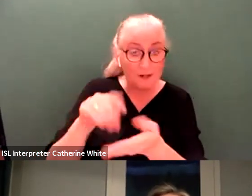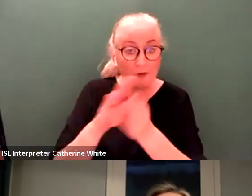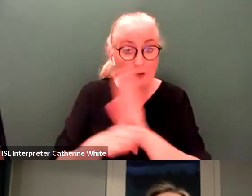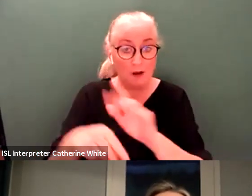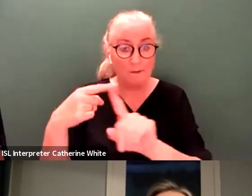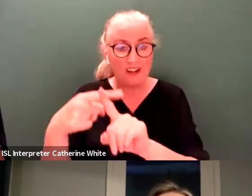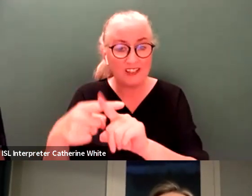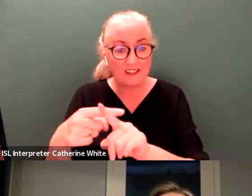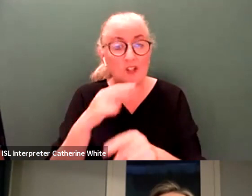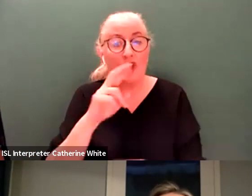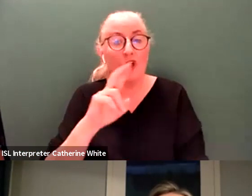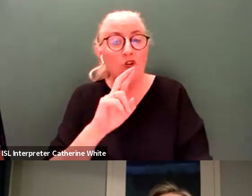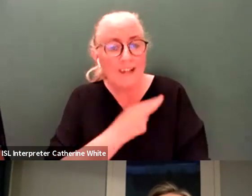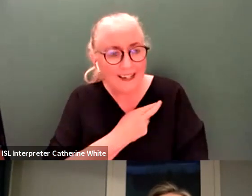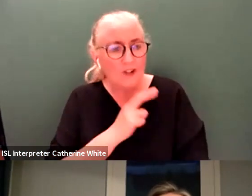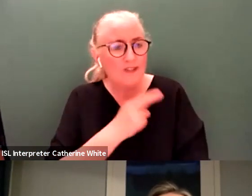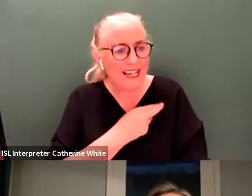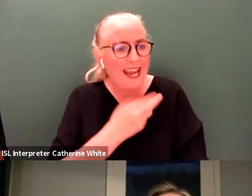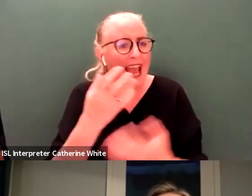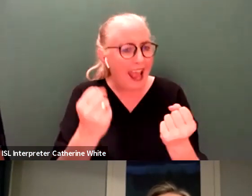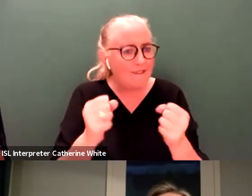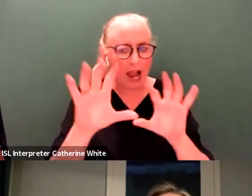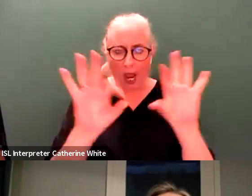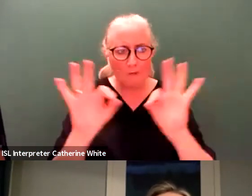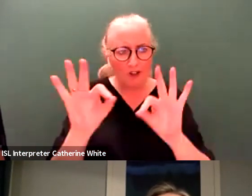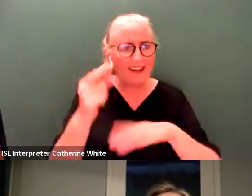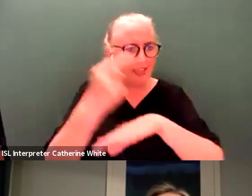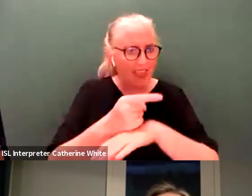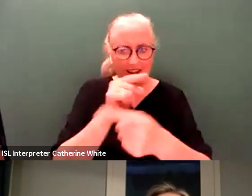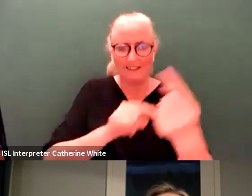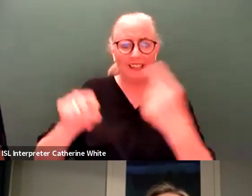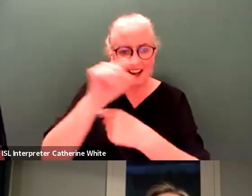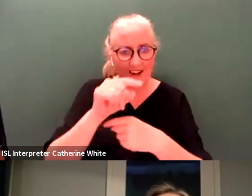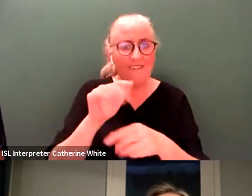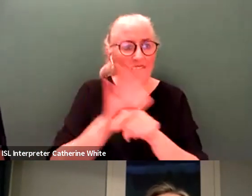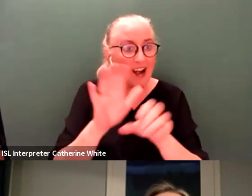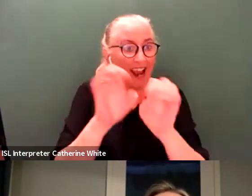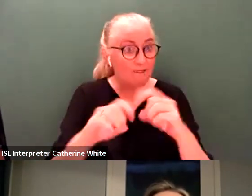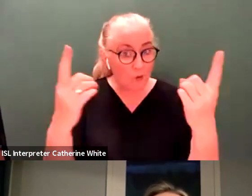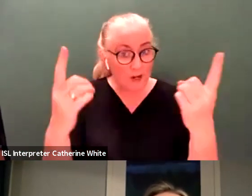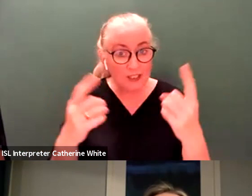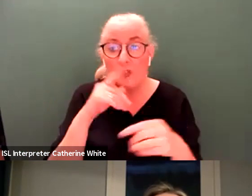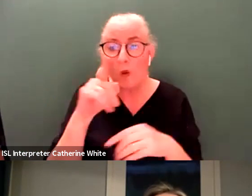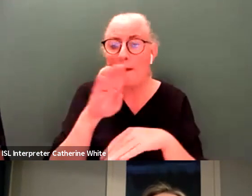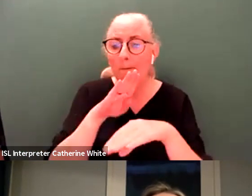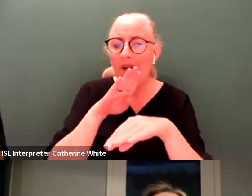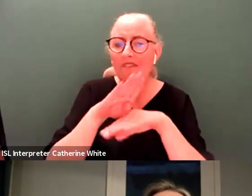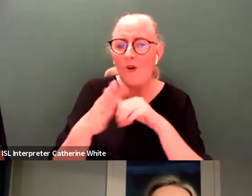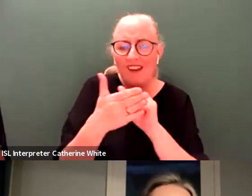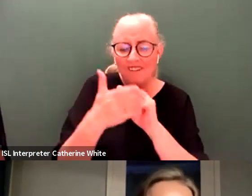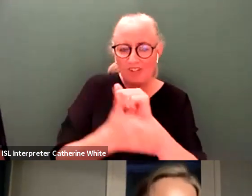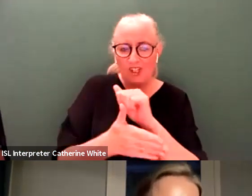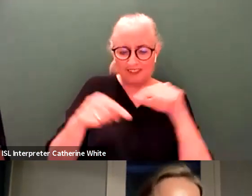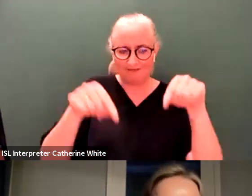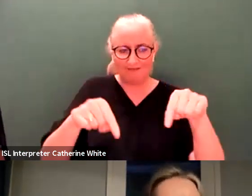So it's all about there is right options, and they're there for everybody. If I may, just before we finish up tonight,